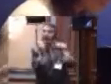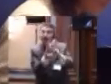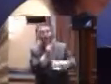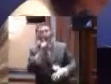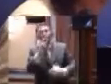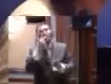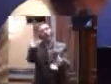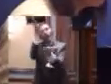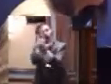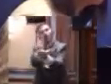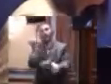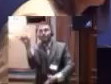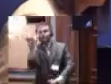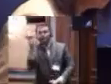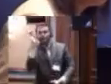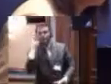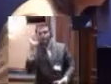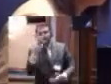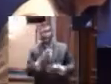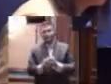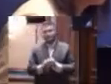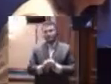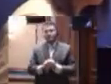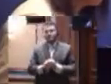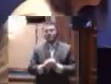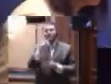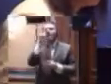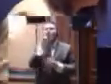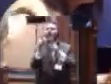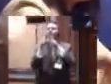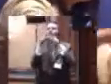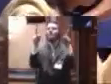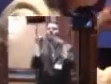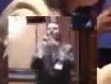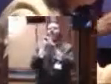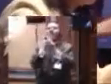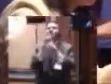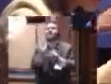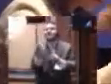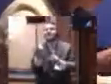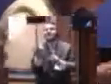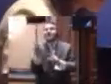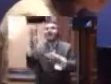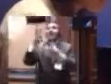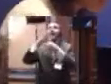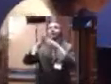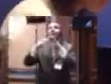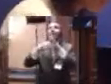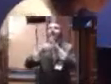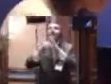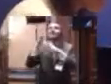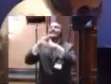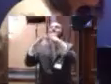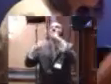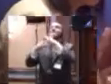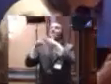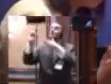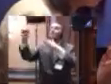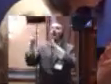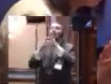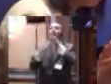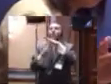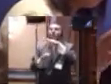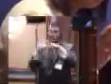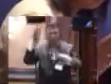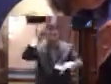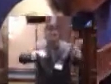Constituent Assembly itself, there was a management body that was set up to manage the procedures of the CA. The